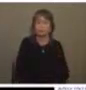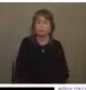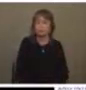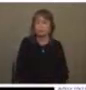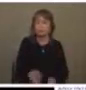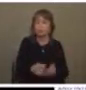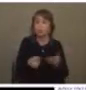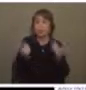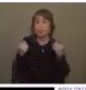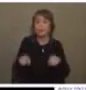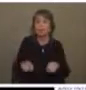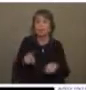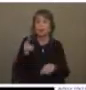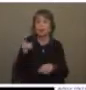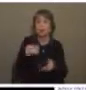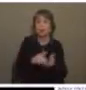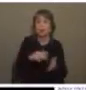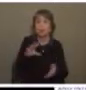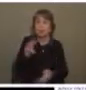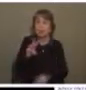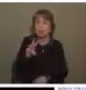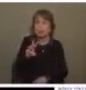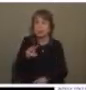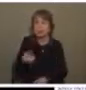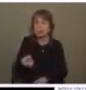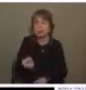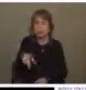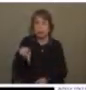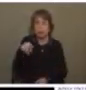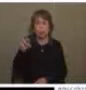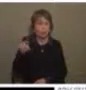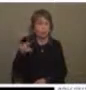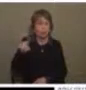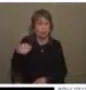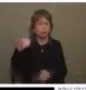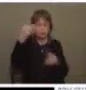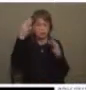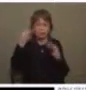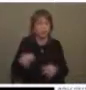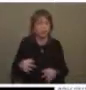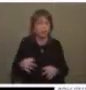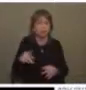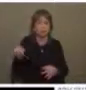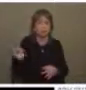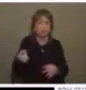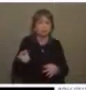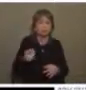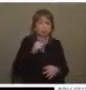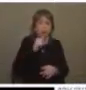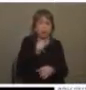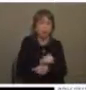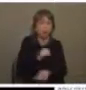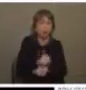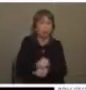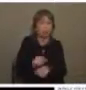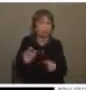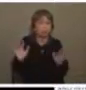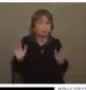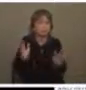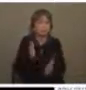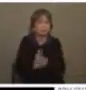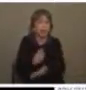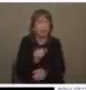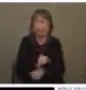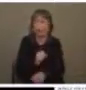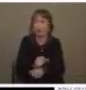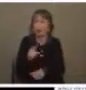what happened in 2006? Did Puerto Ricans decide one day to the next to change their labor supply behavior? Did they all decide to stop working, join